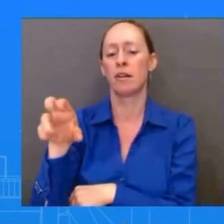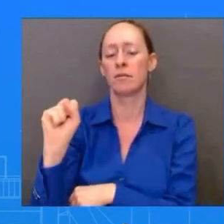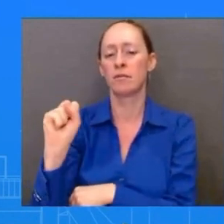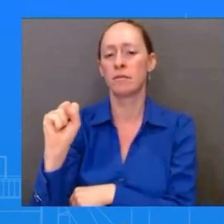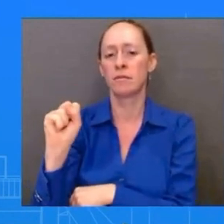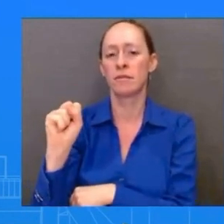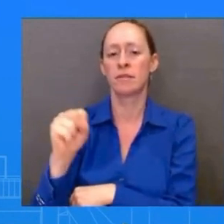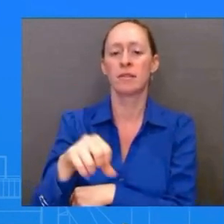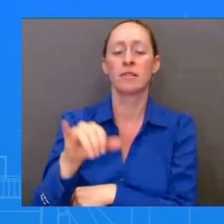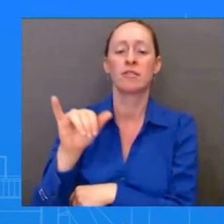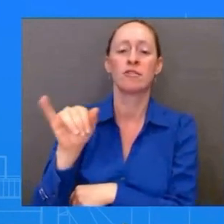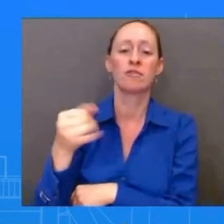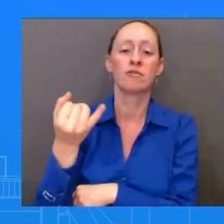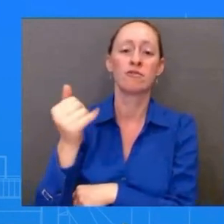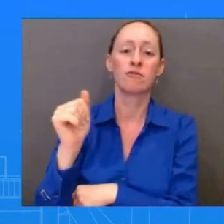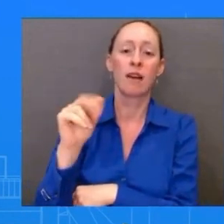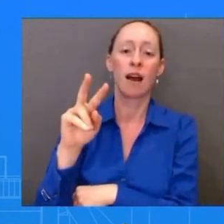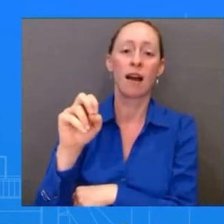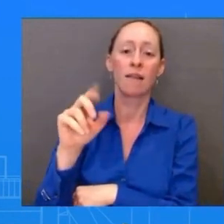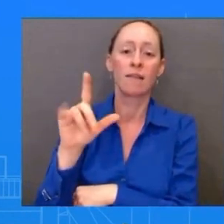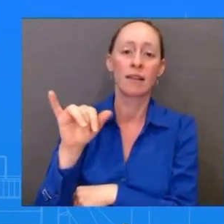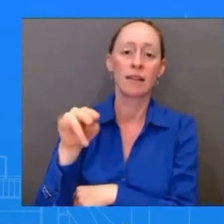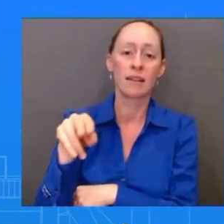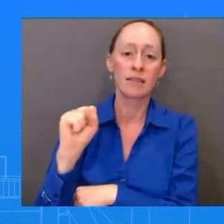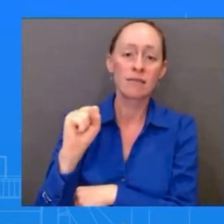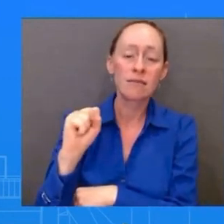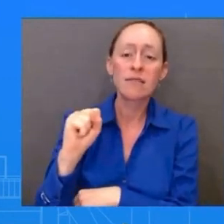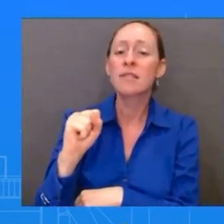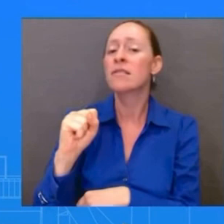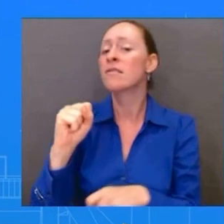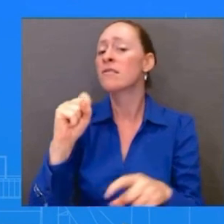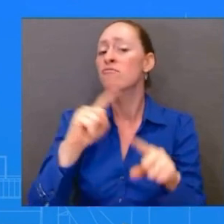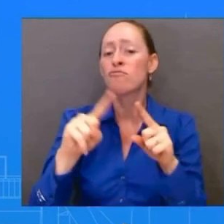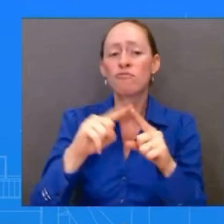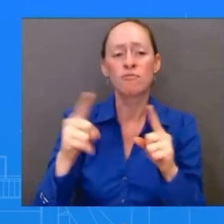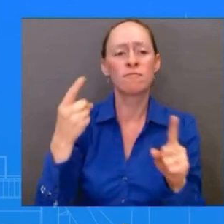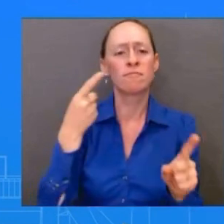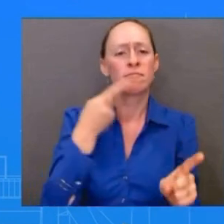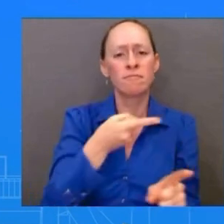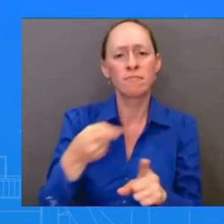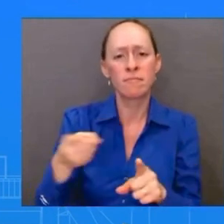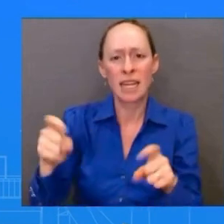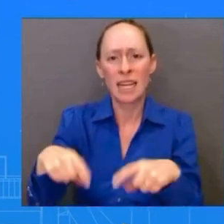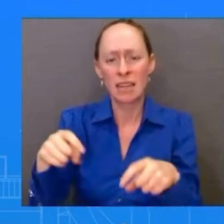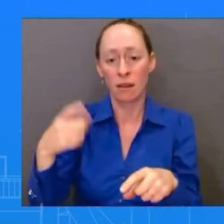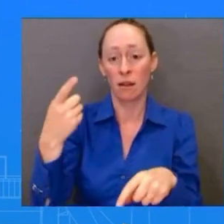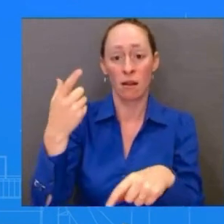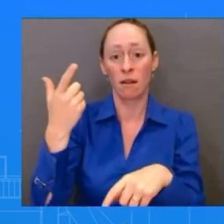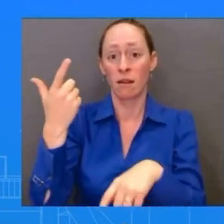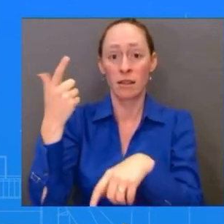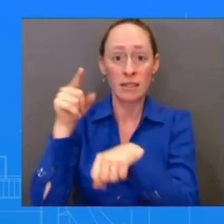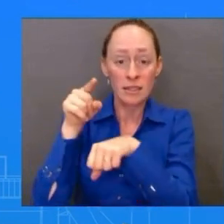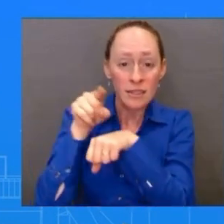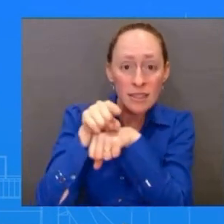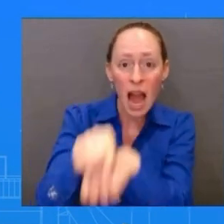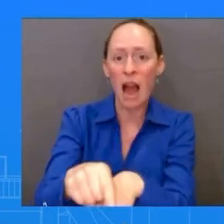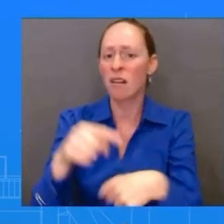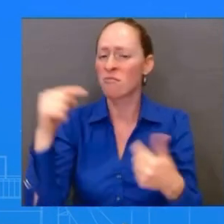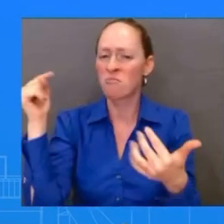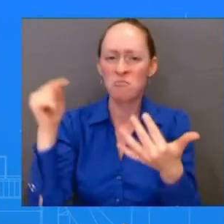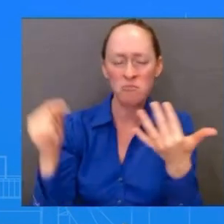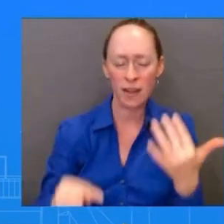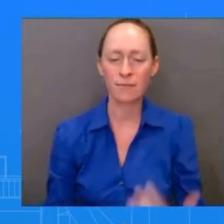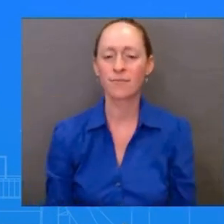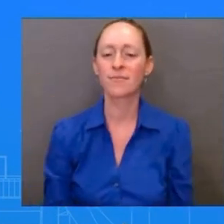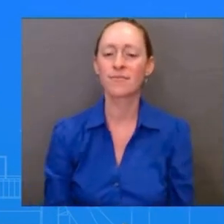for Abram tanks, which will be arriving in Ukraine soon. An air defense system to help Ukraine protect its people from